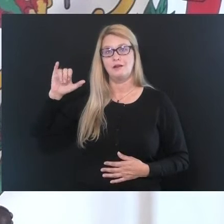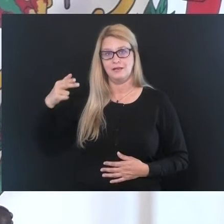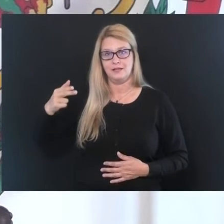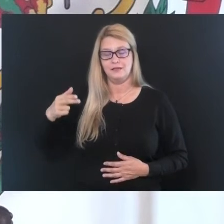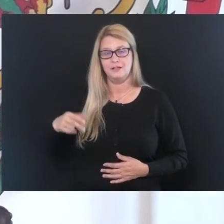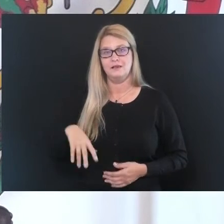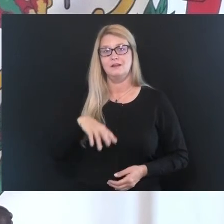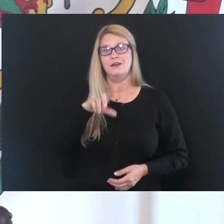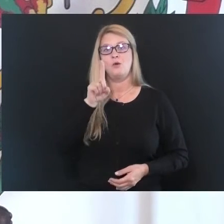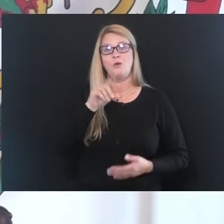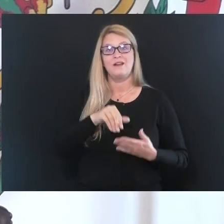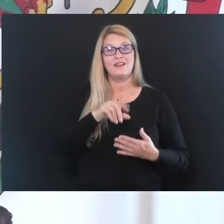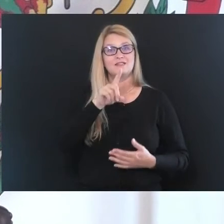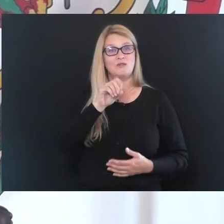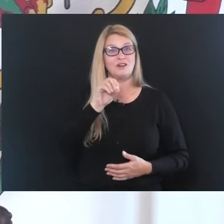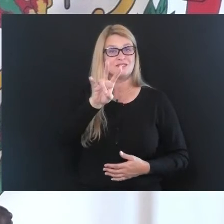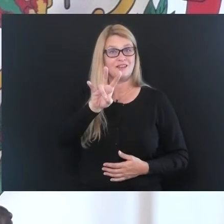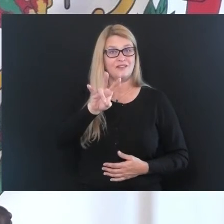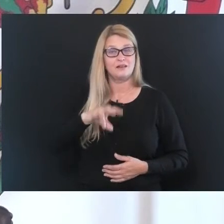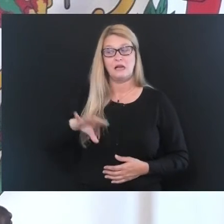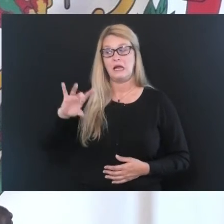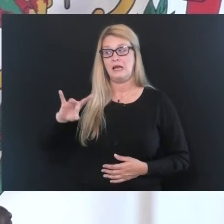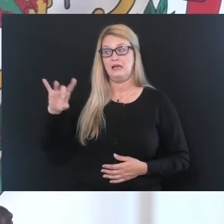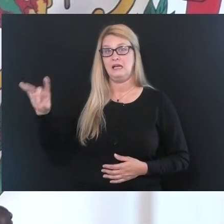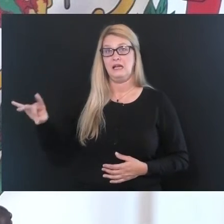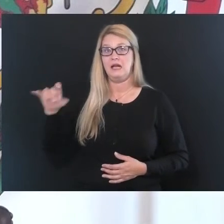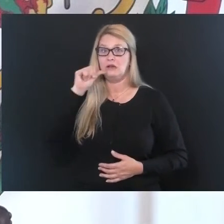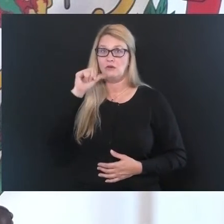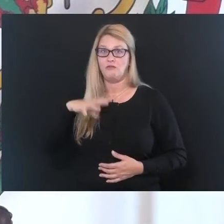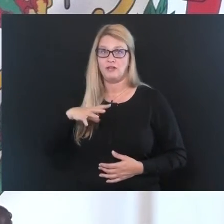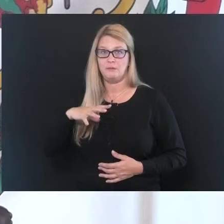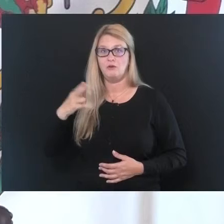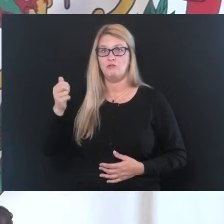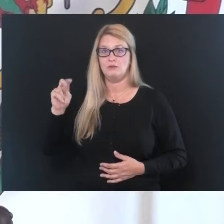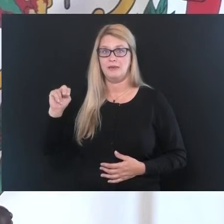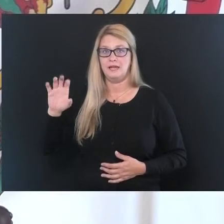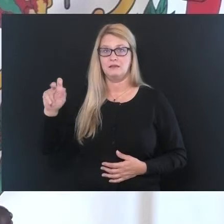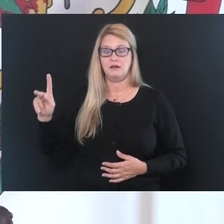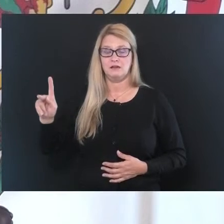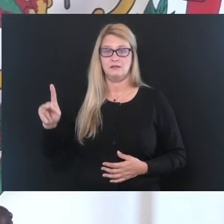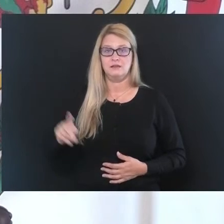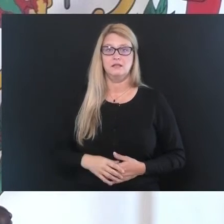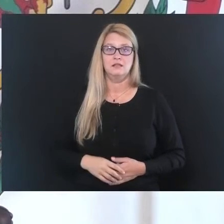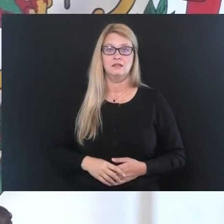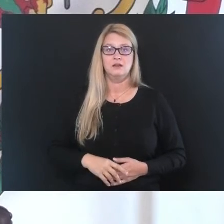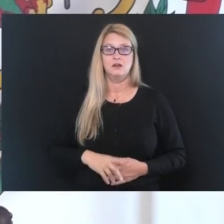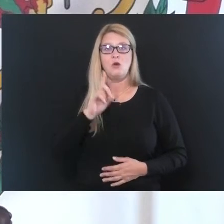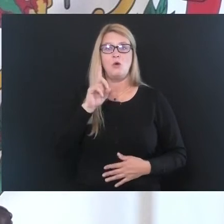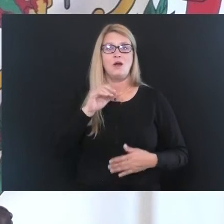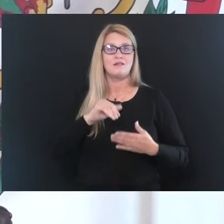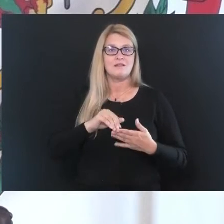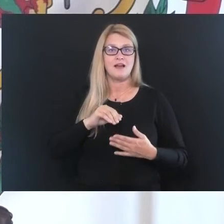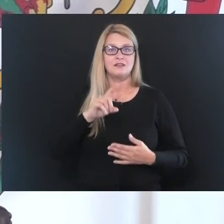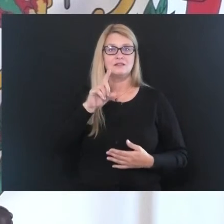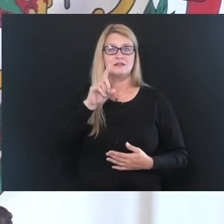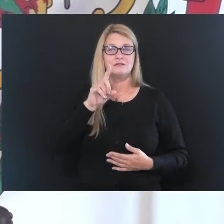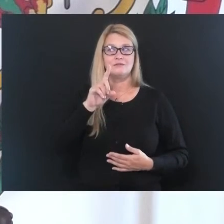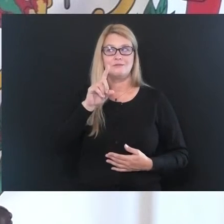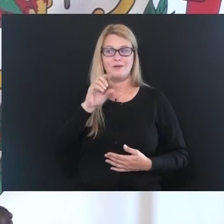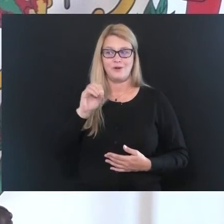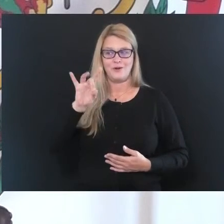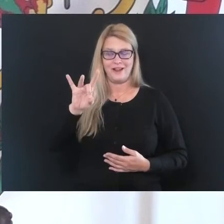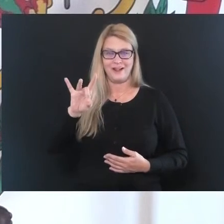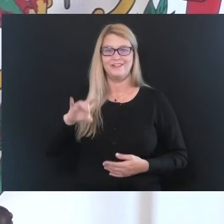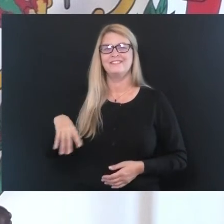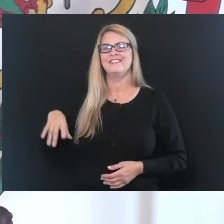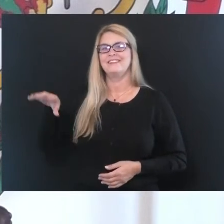Our 1,107th death, an 88-year-old female from Hancock County. Our 1,108th death,